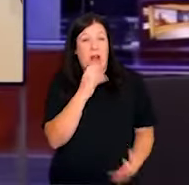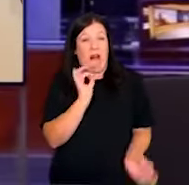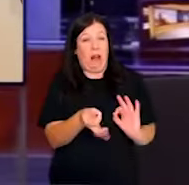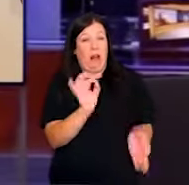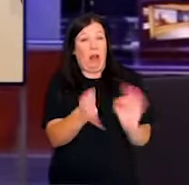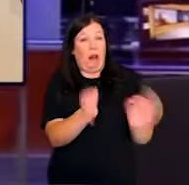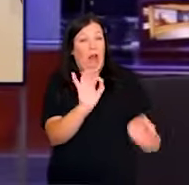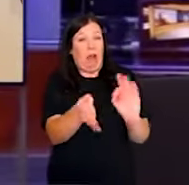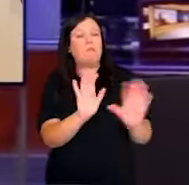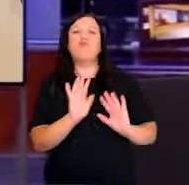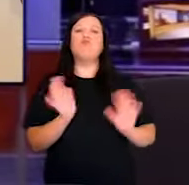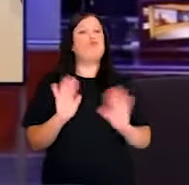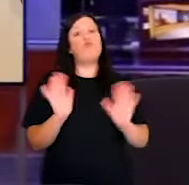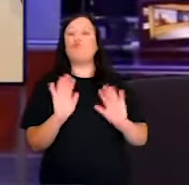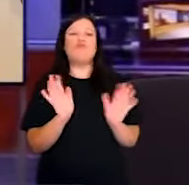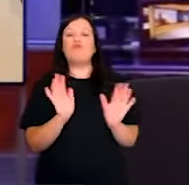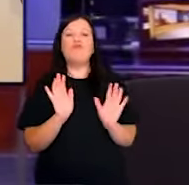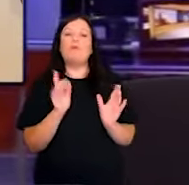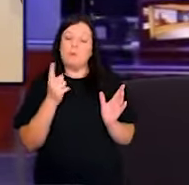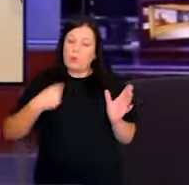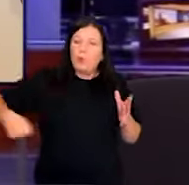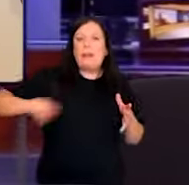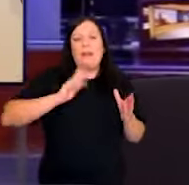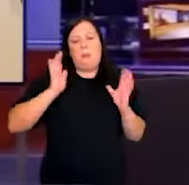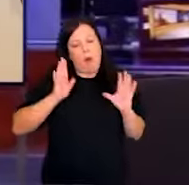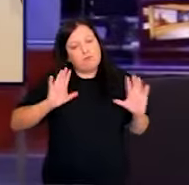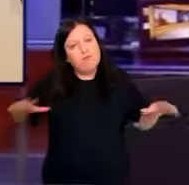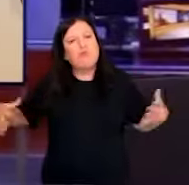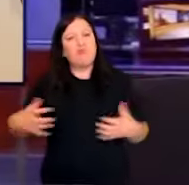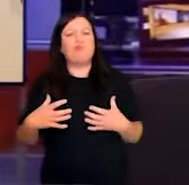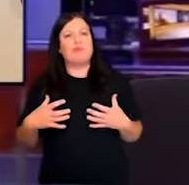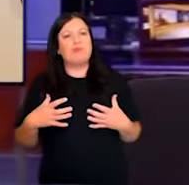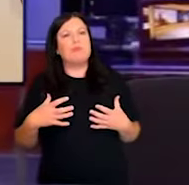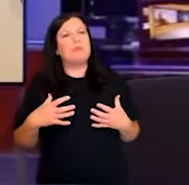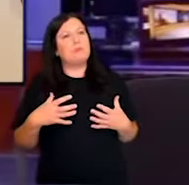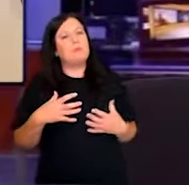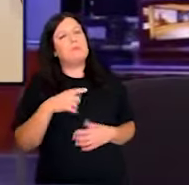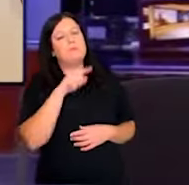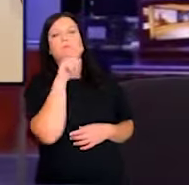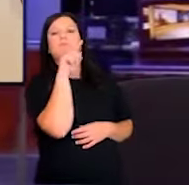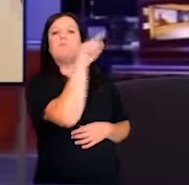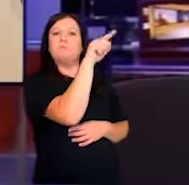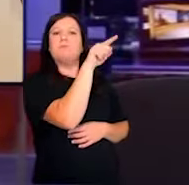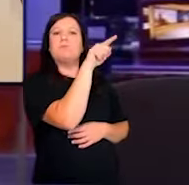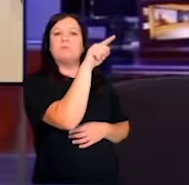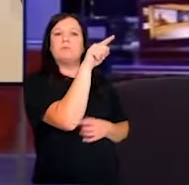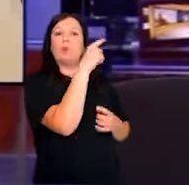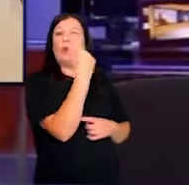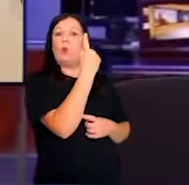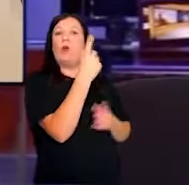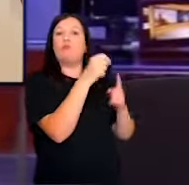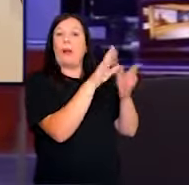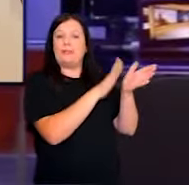pandemic. It is time for us to stand together as a nation and demand the resignations of